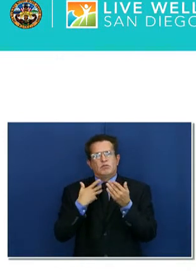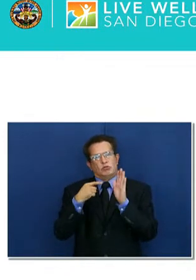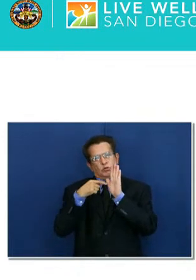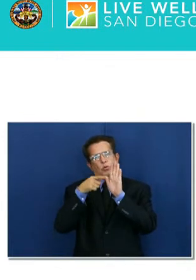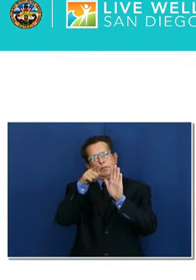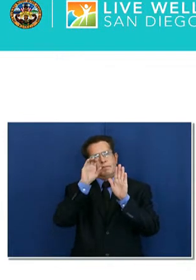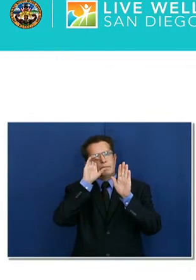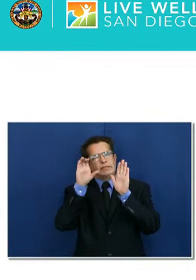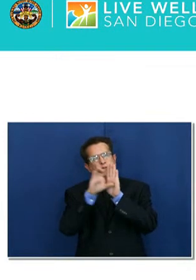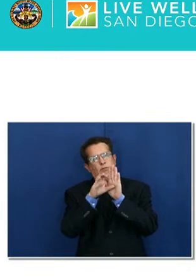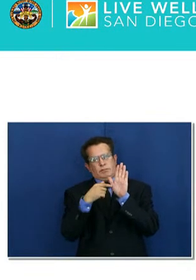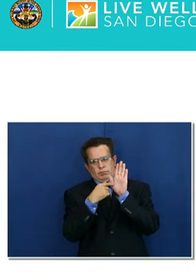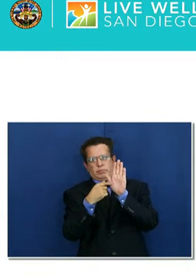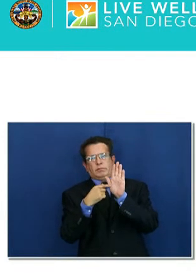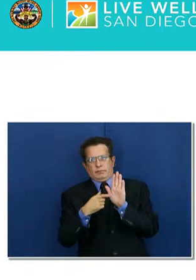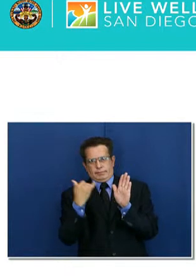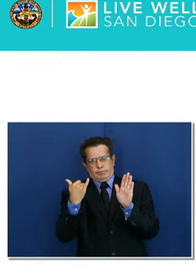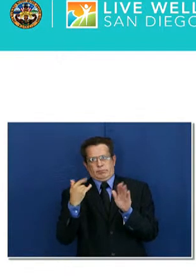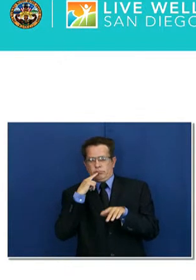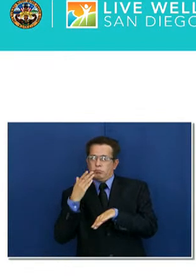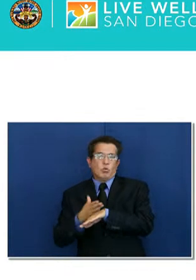come. Now we have